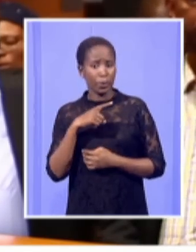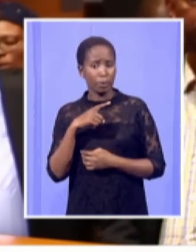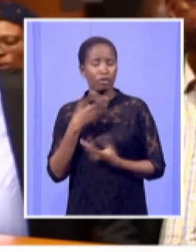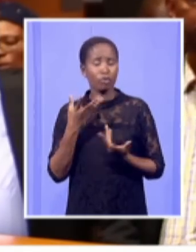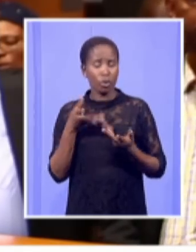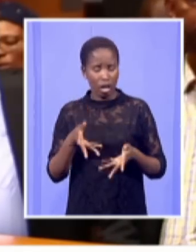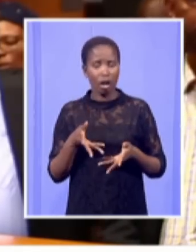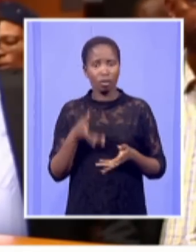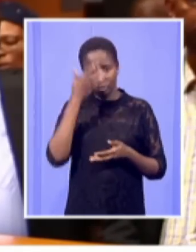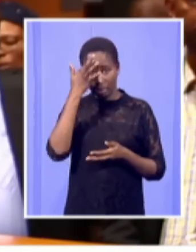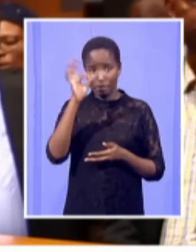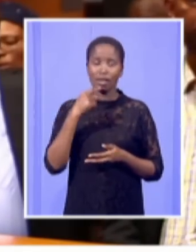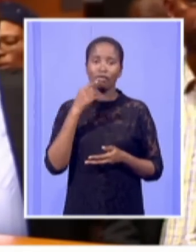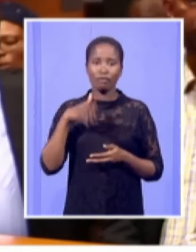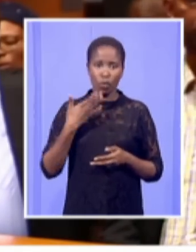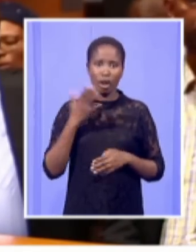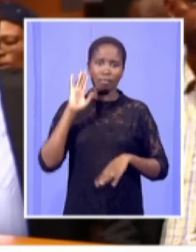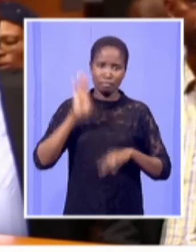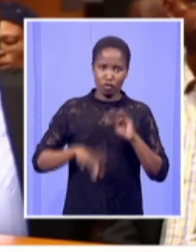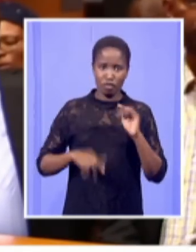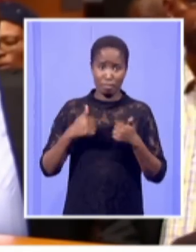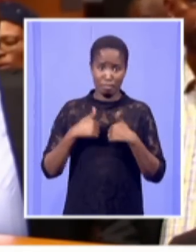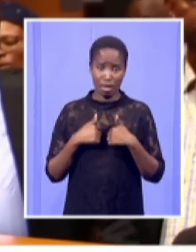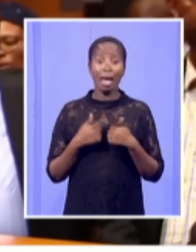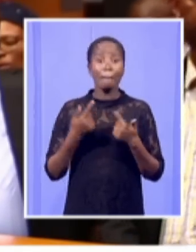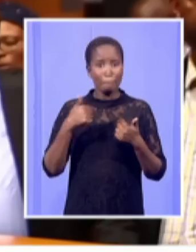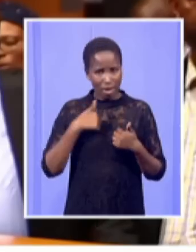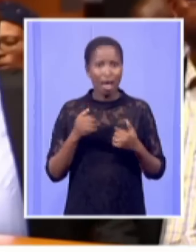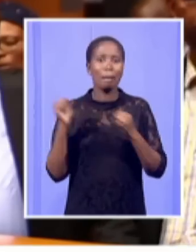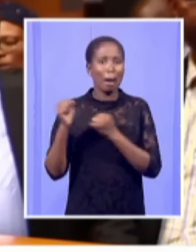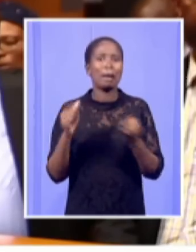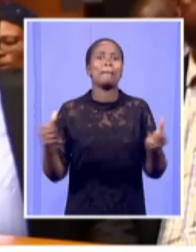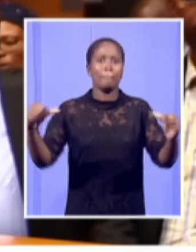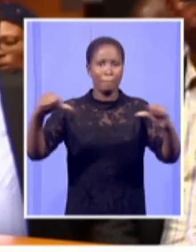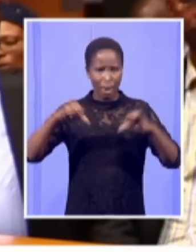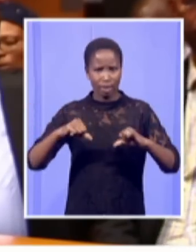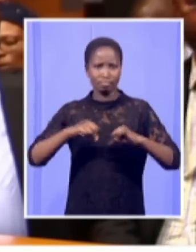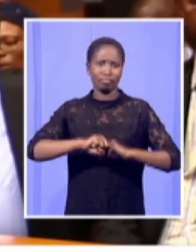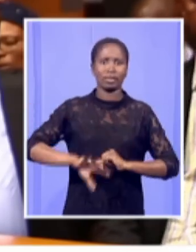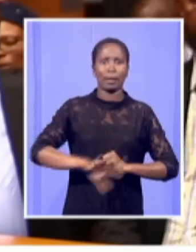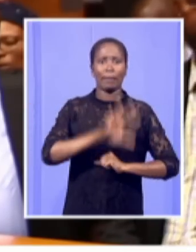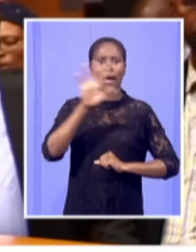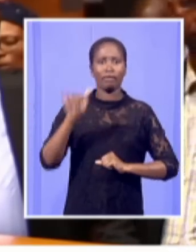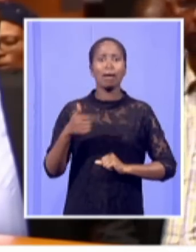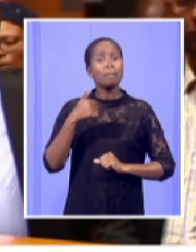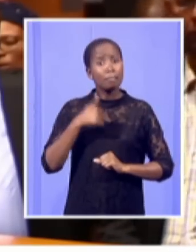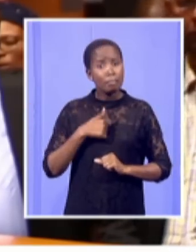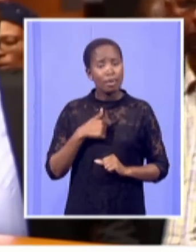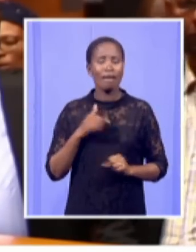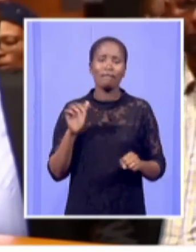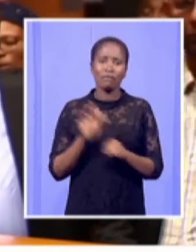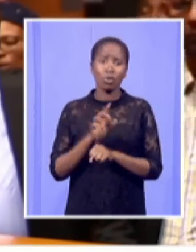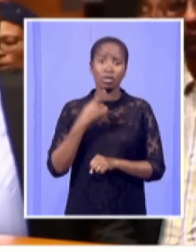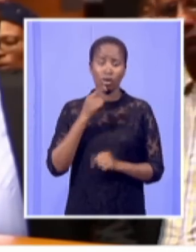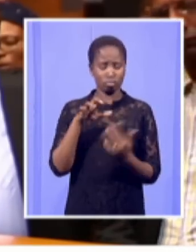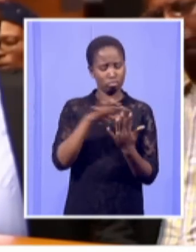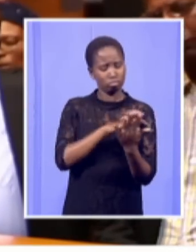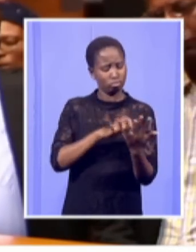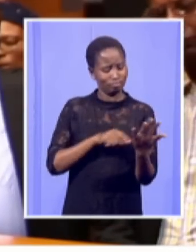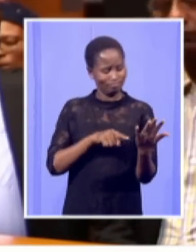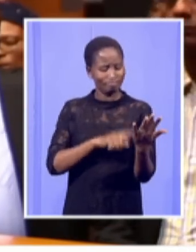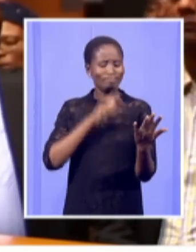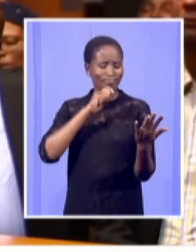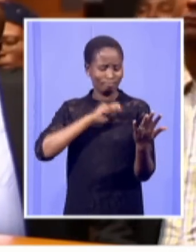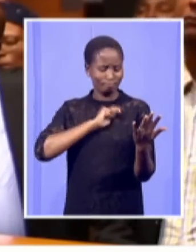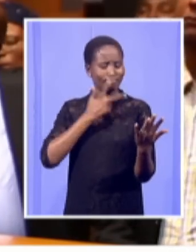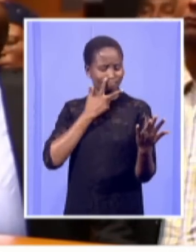to criminally prosecute me. I still came back to South Africa. I respectfully submit that this is a reflection that I do not intend to